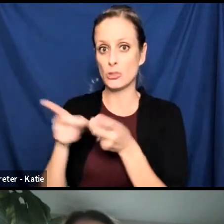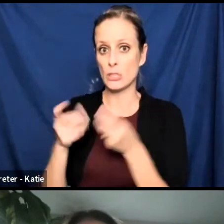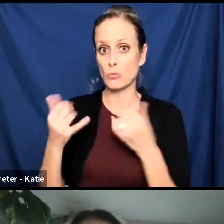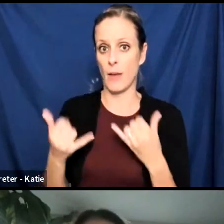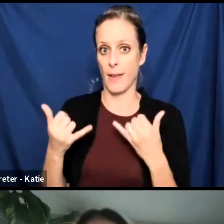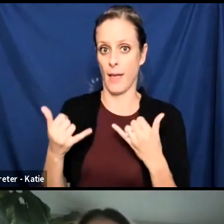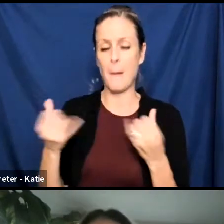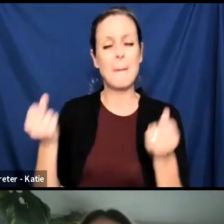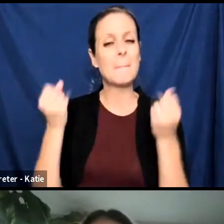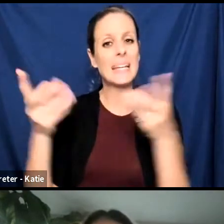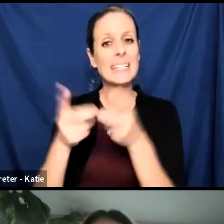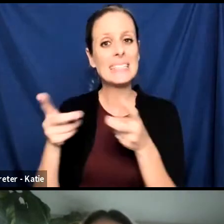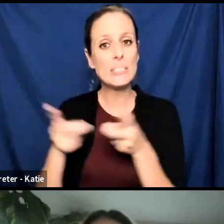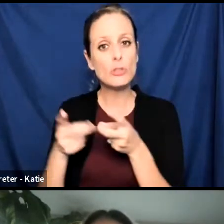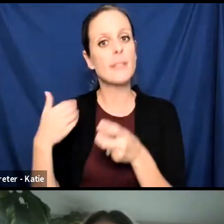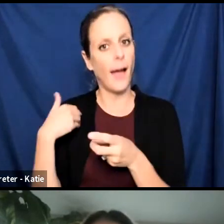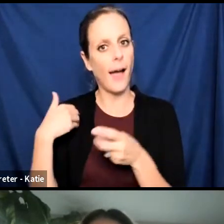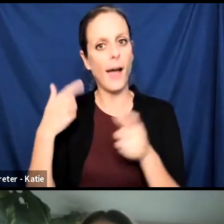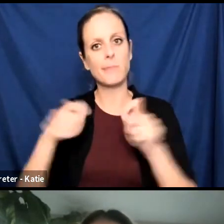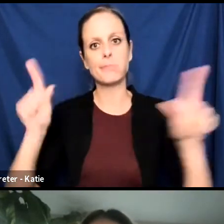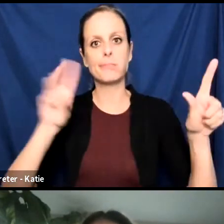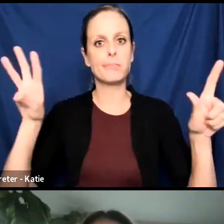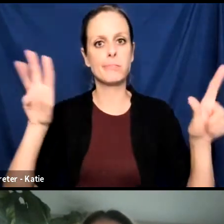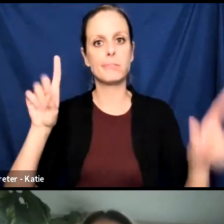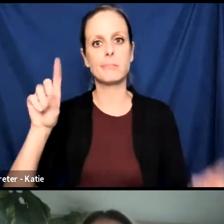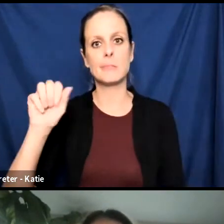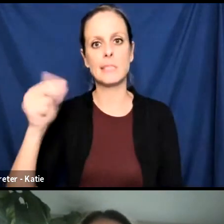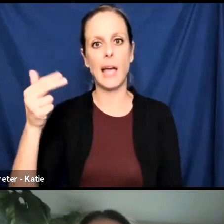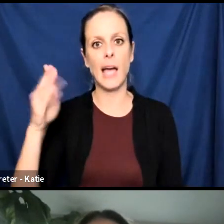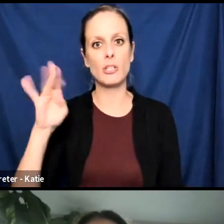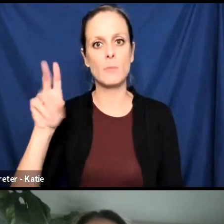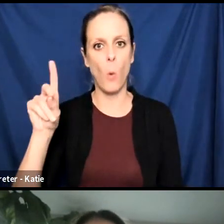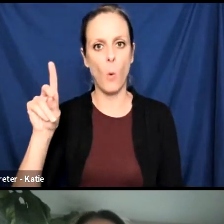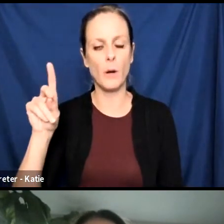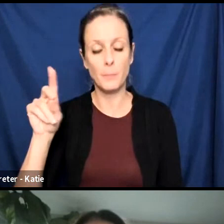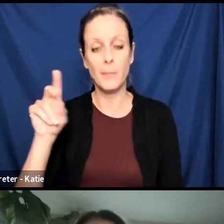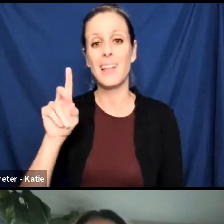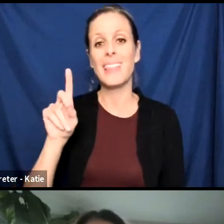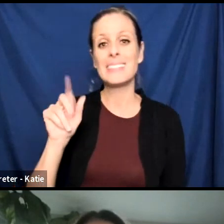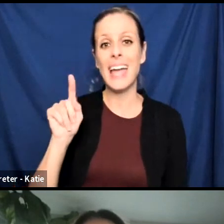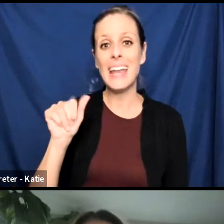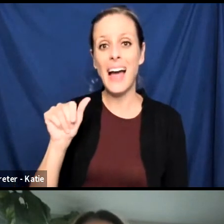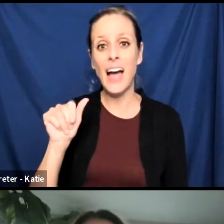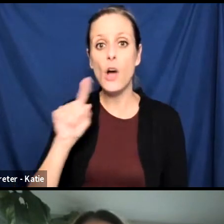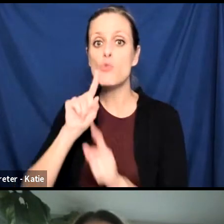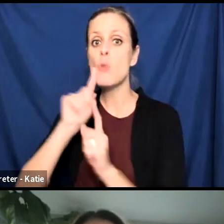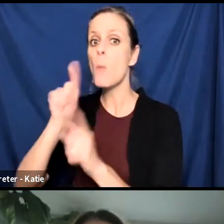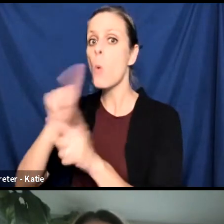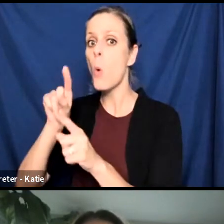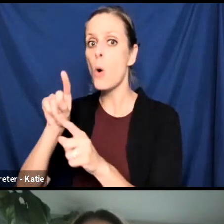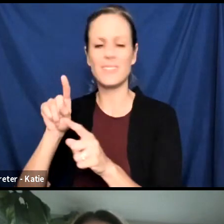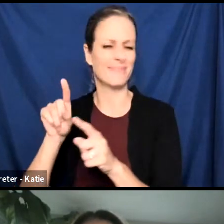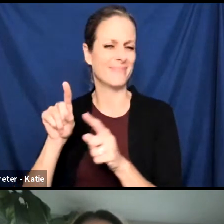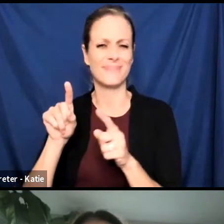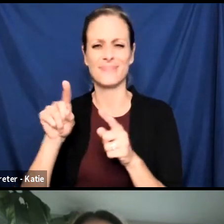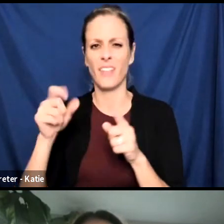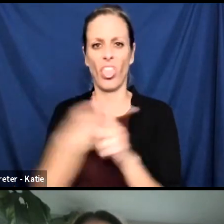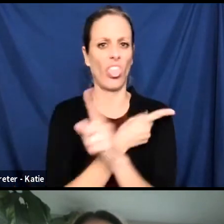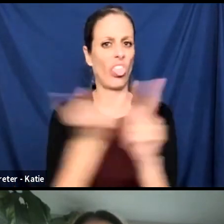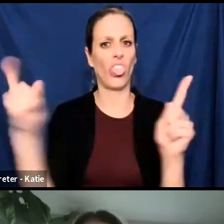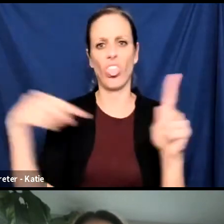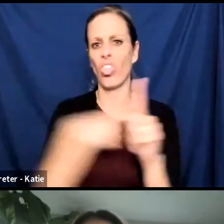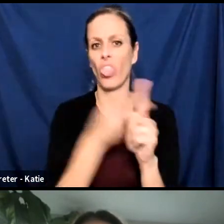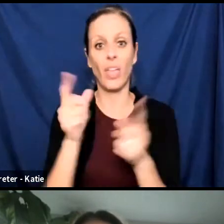many districts that have dashboards, and the reporting of the data has been pretty inconsistent. The districts they kind of took it upon themselves